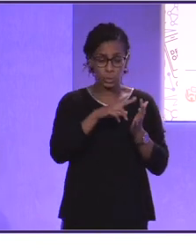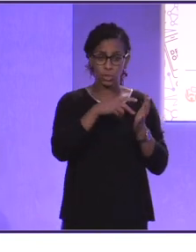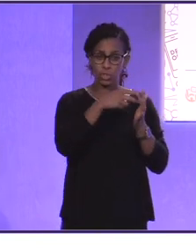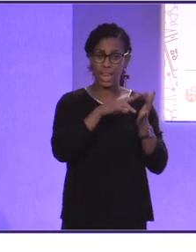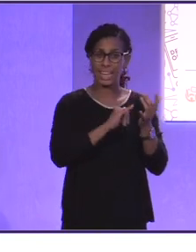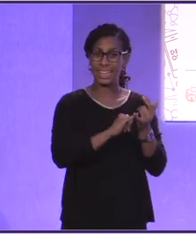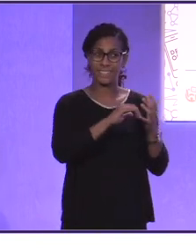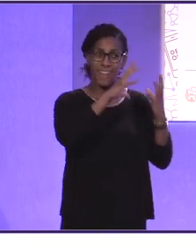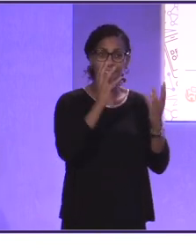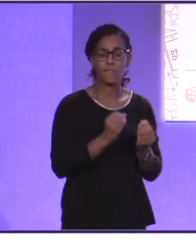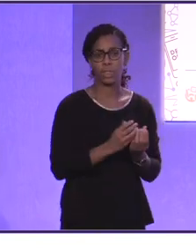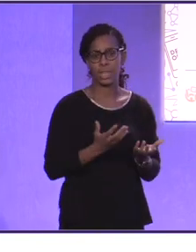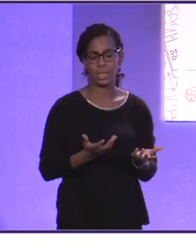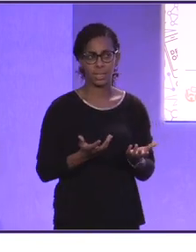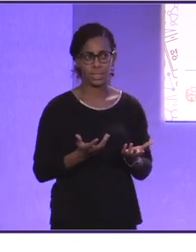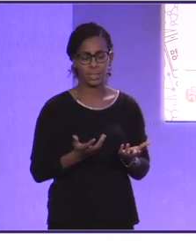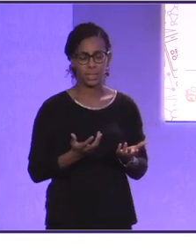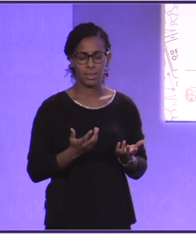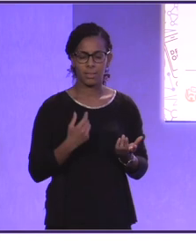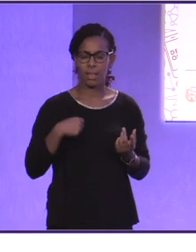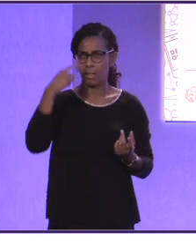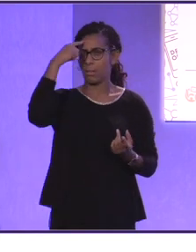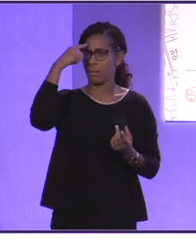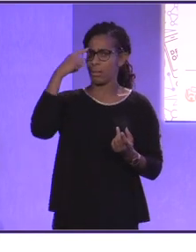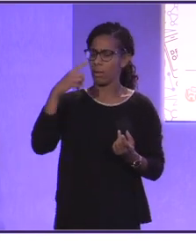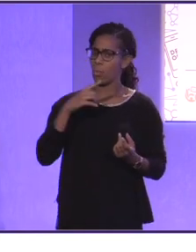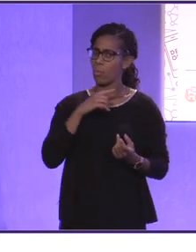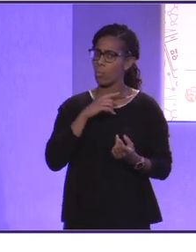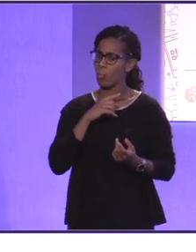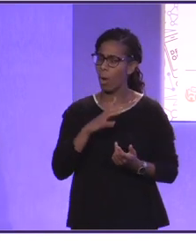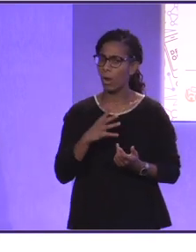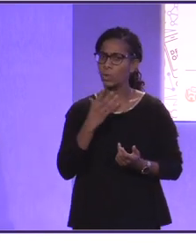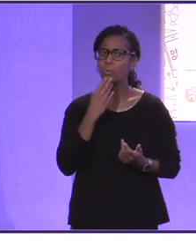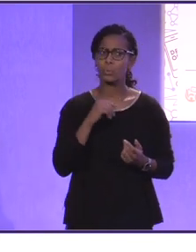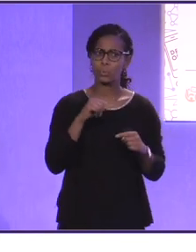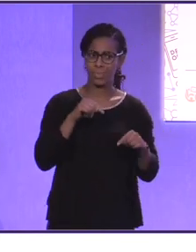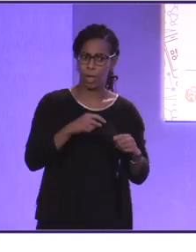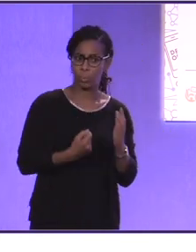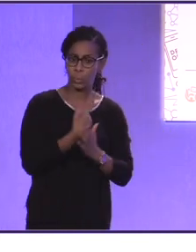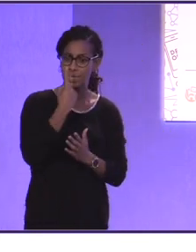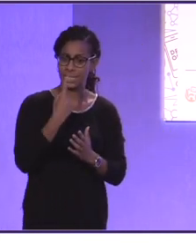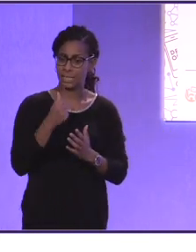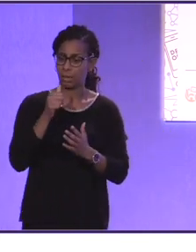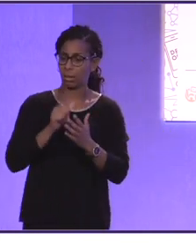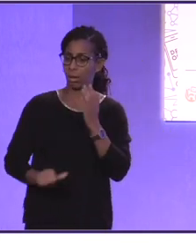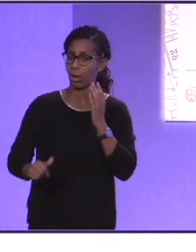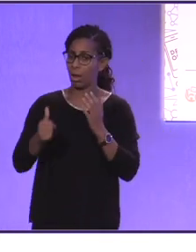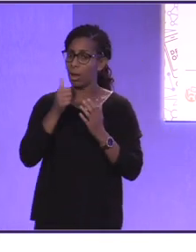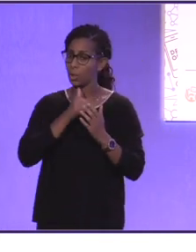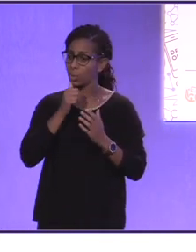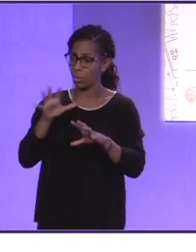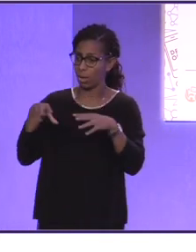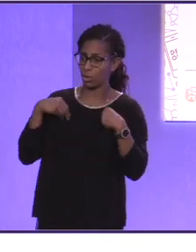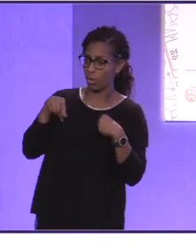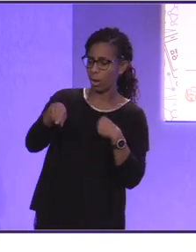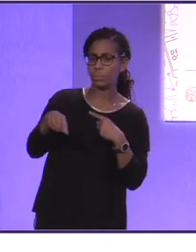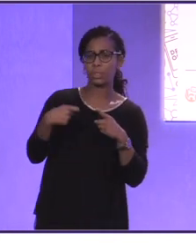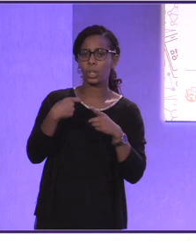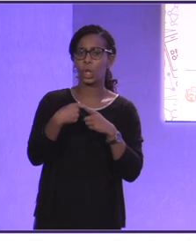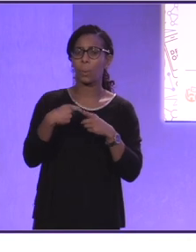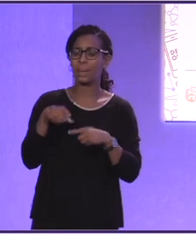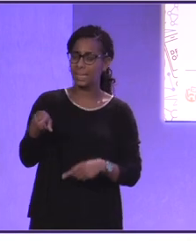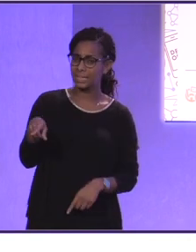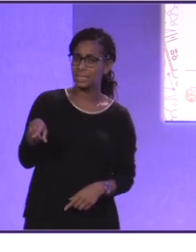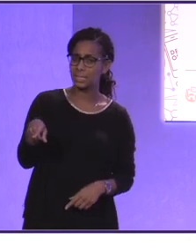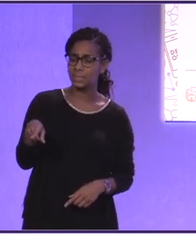a bright idea. Why don't I use this opportunity to adopt Kubernetes? Like, there's a talk